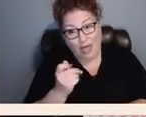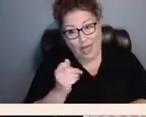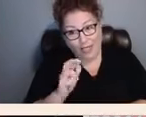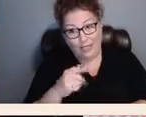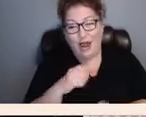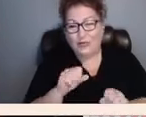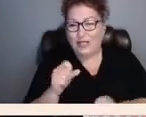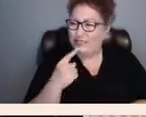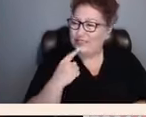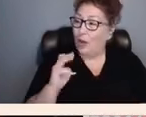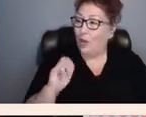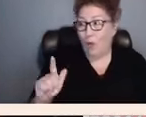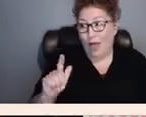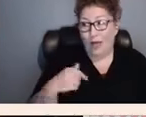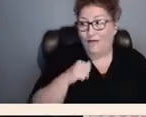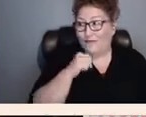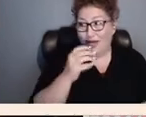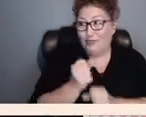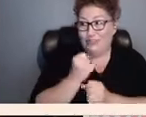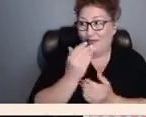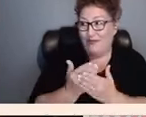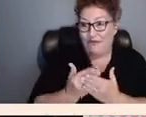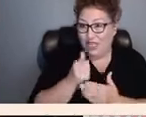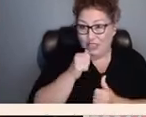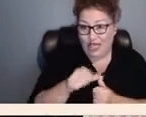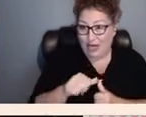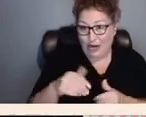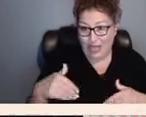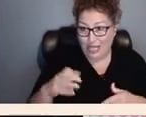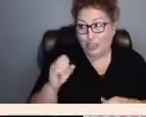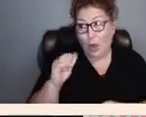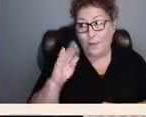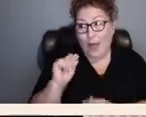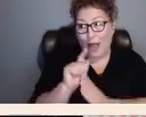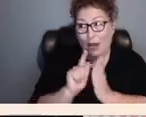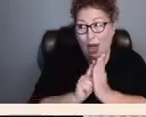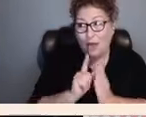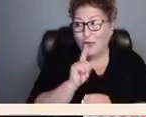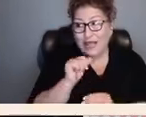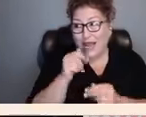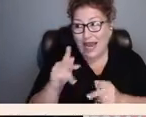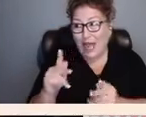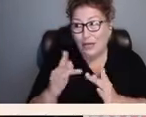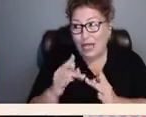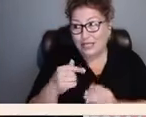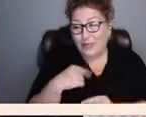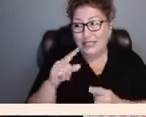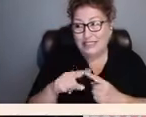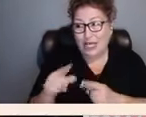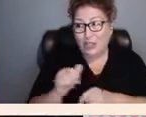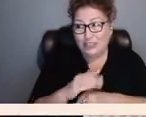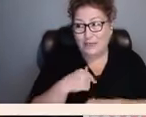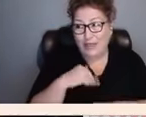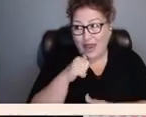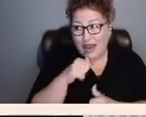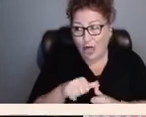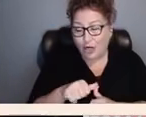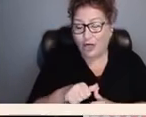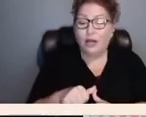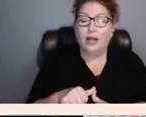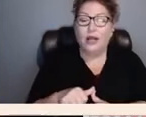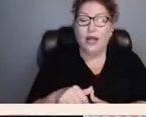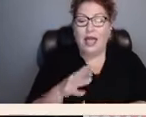I haven't received a verification letter yet. So by law, you're really not allowed to contact me until you sent me this letter. And then I